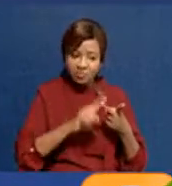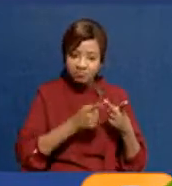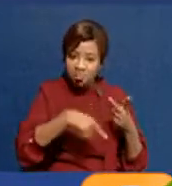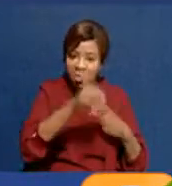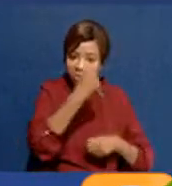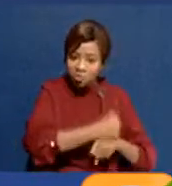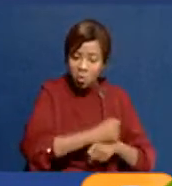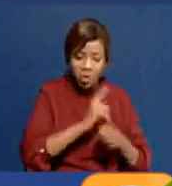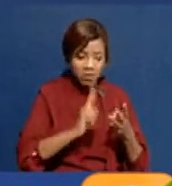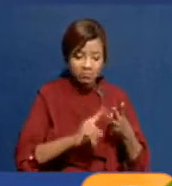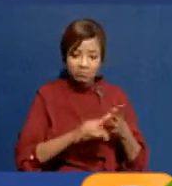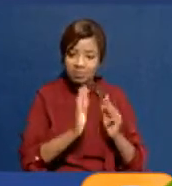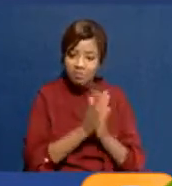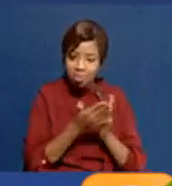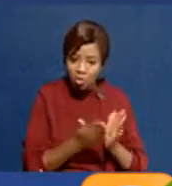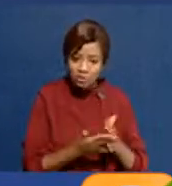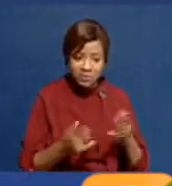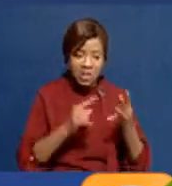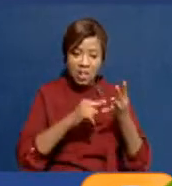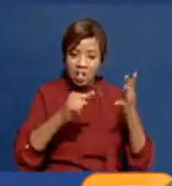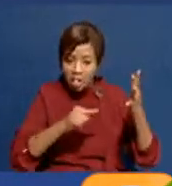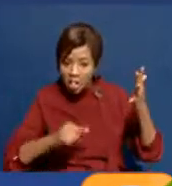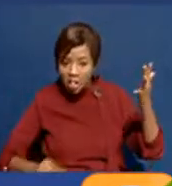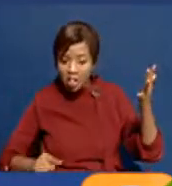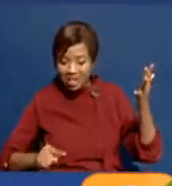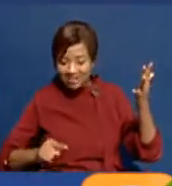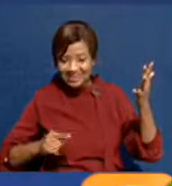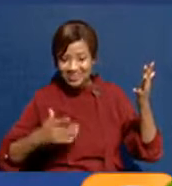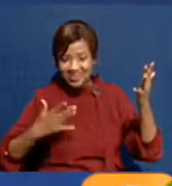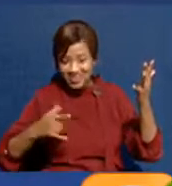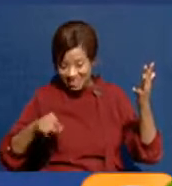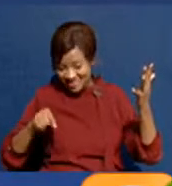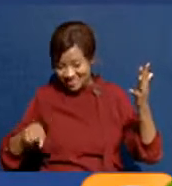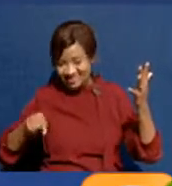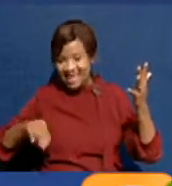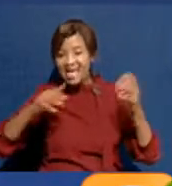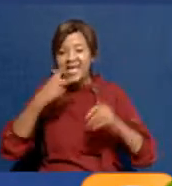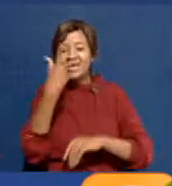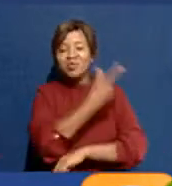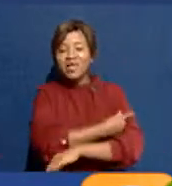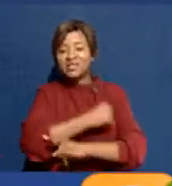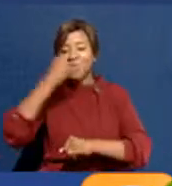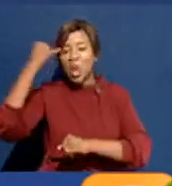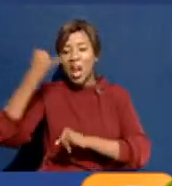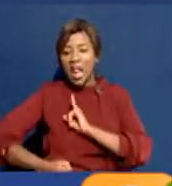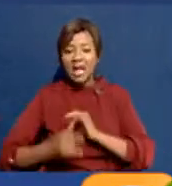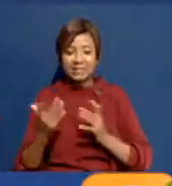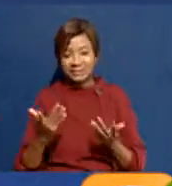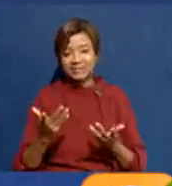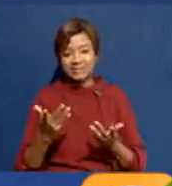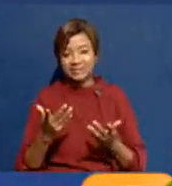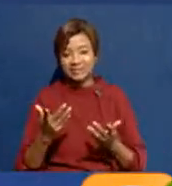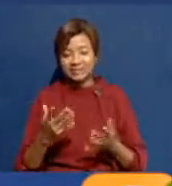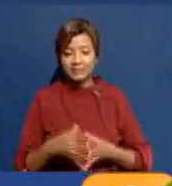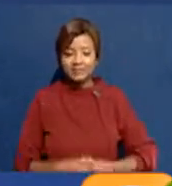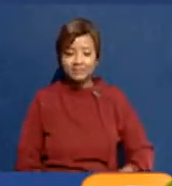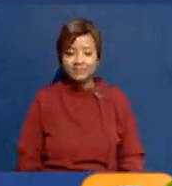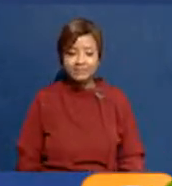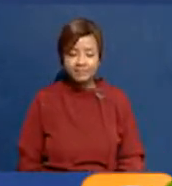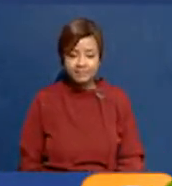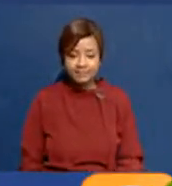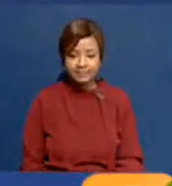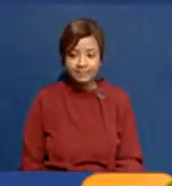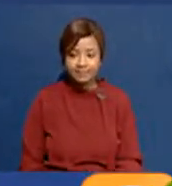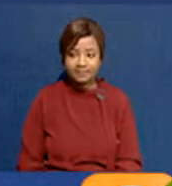So much as they would wish to have immunization at the forefront, the other competing factors take over, and then immunization